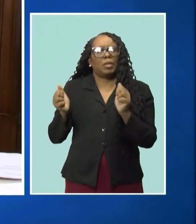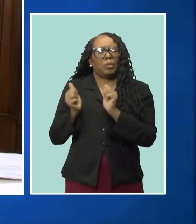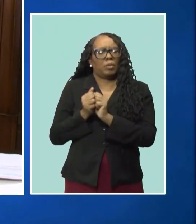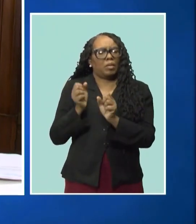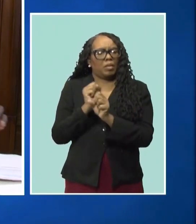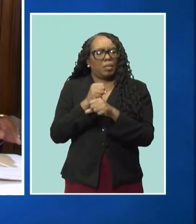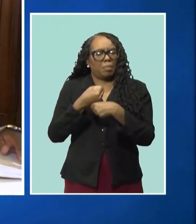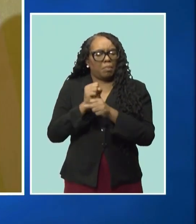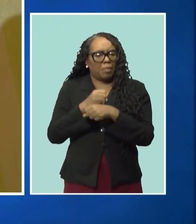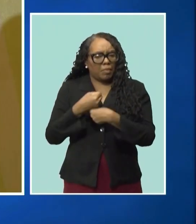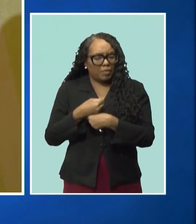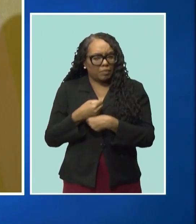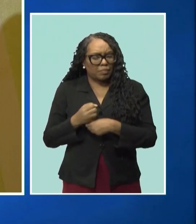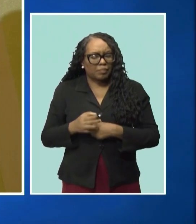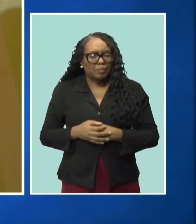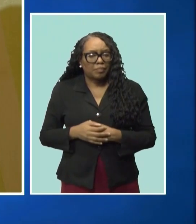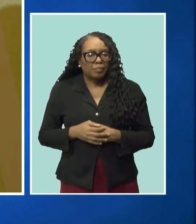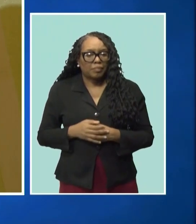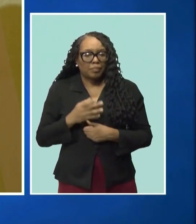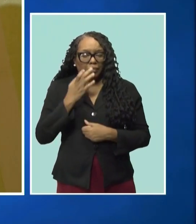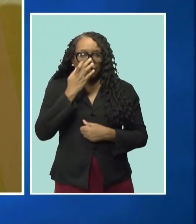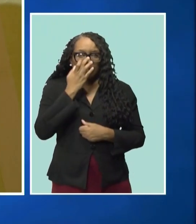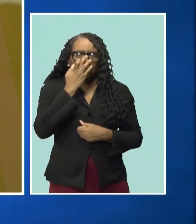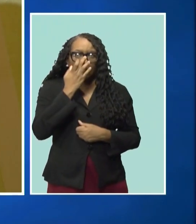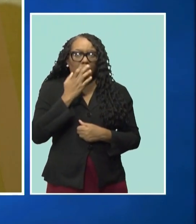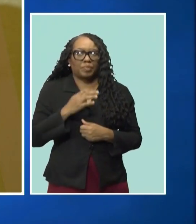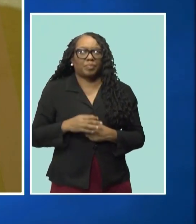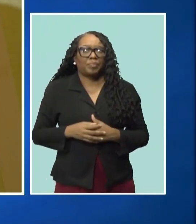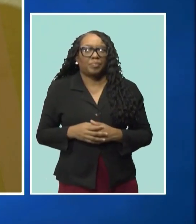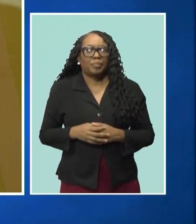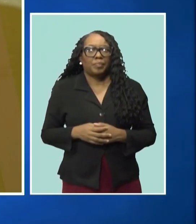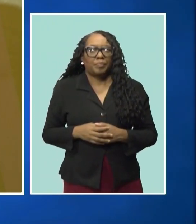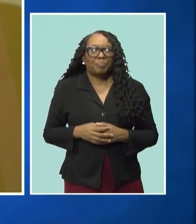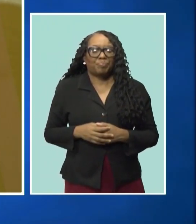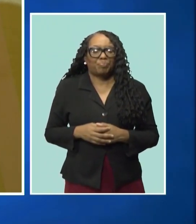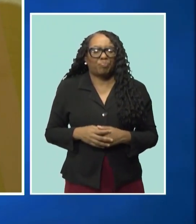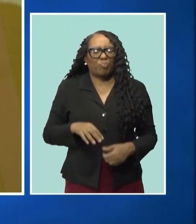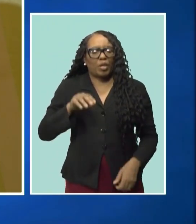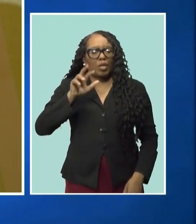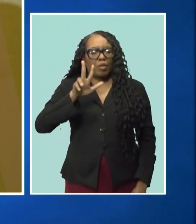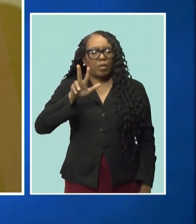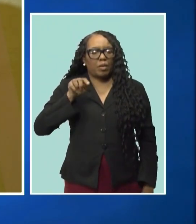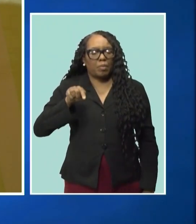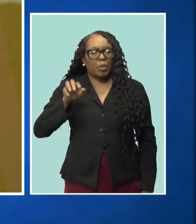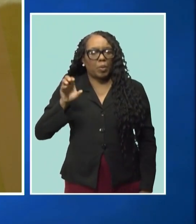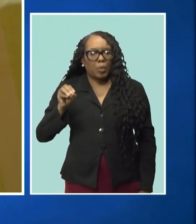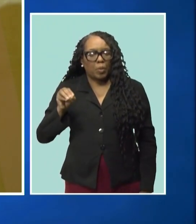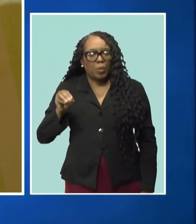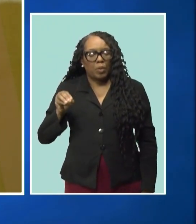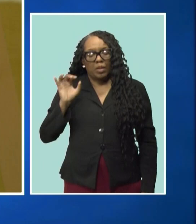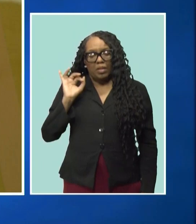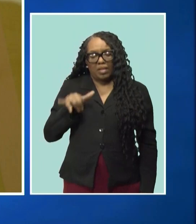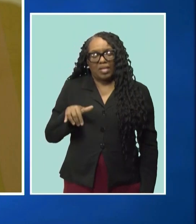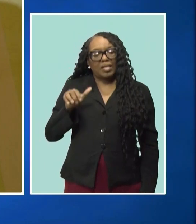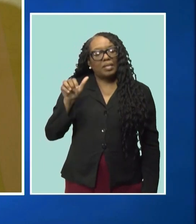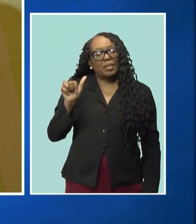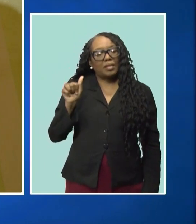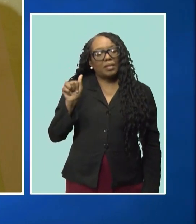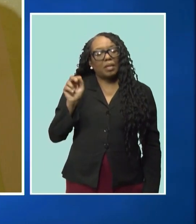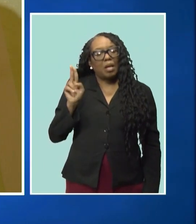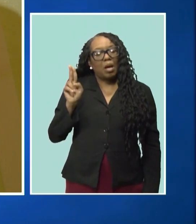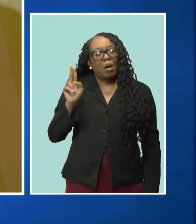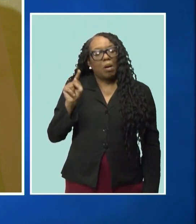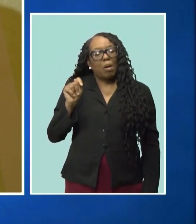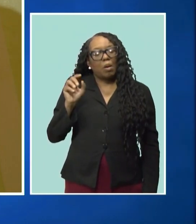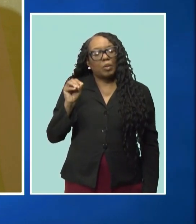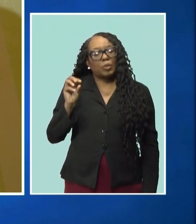manufacturing processes. When it comes down to 3.0, which was automation, only 2 companies in Barbados upgraded to automation, and they're